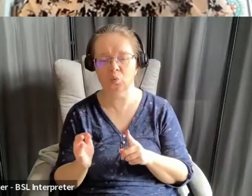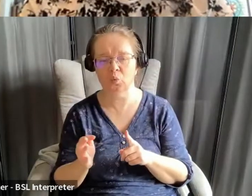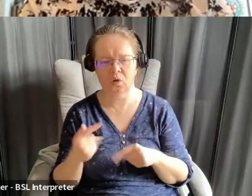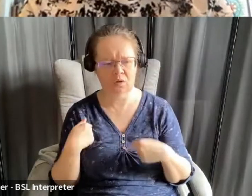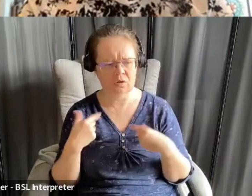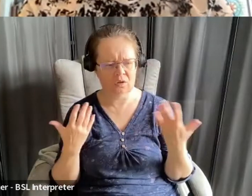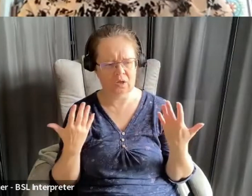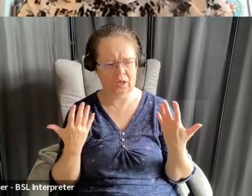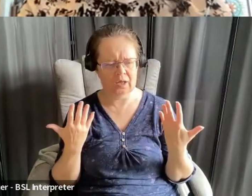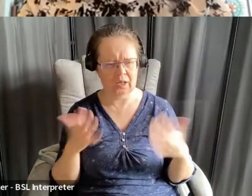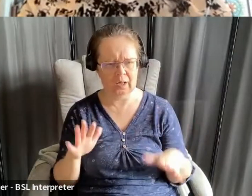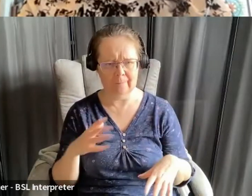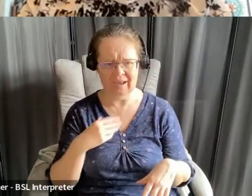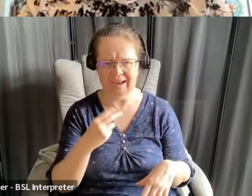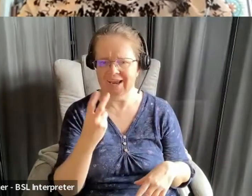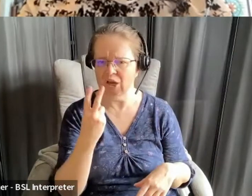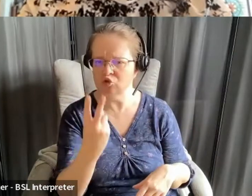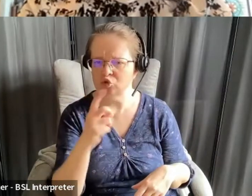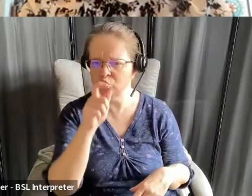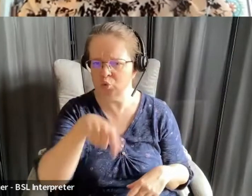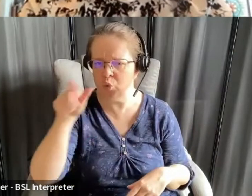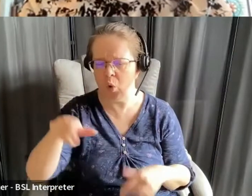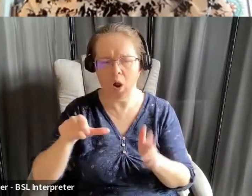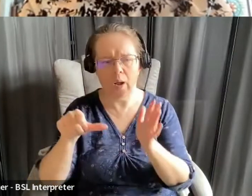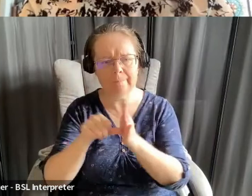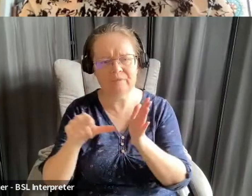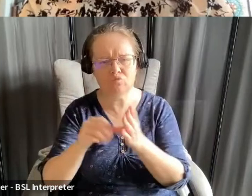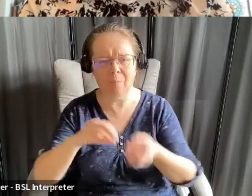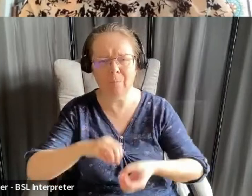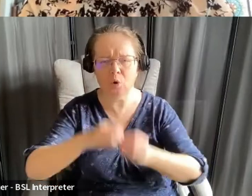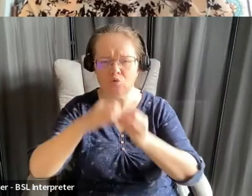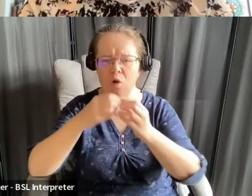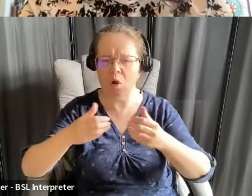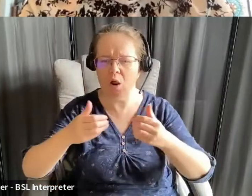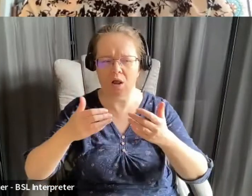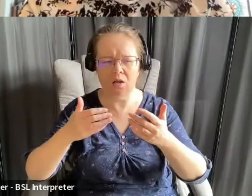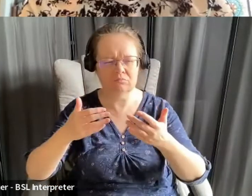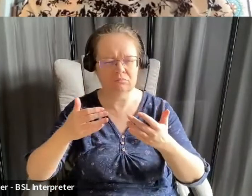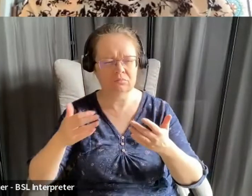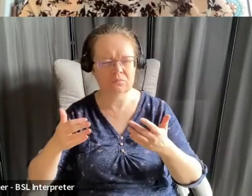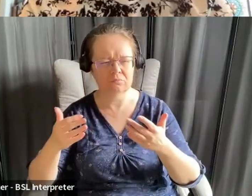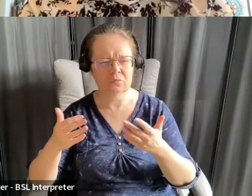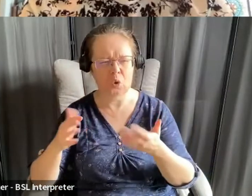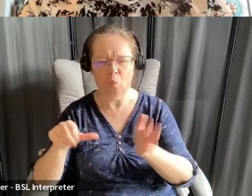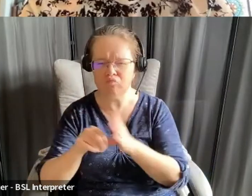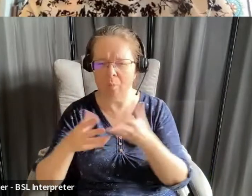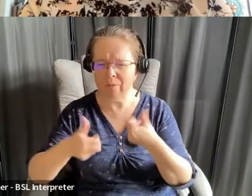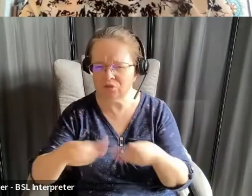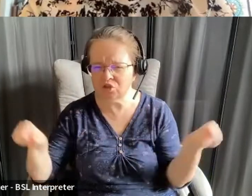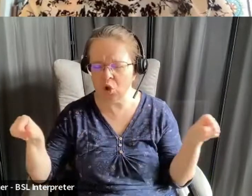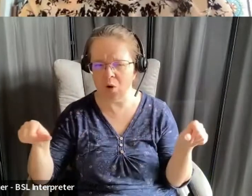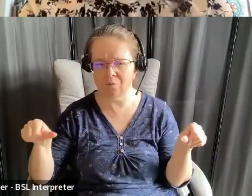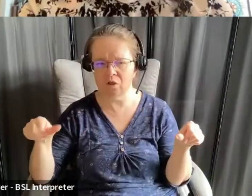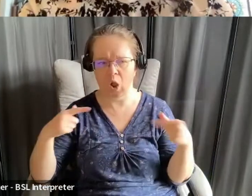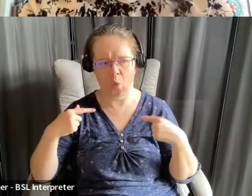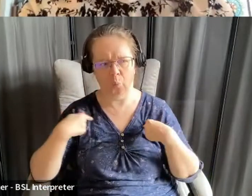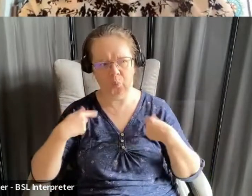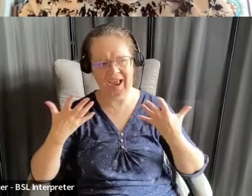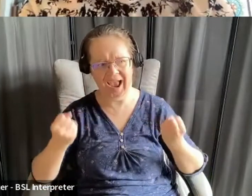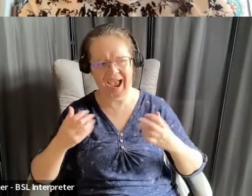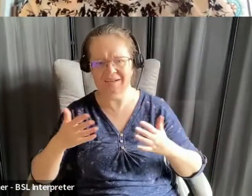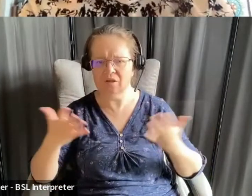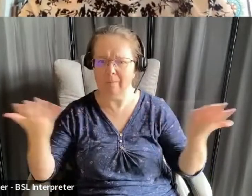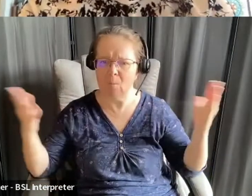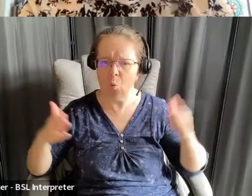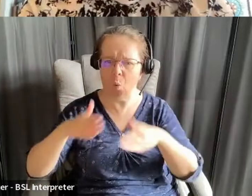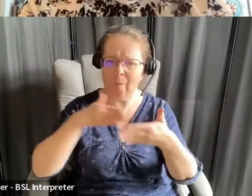had to be much more creative. We're problem solvers. We've had more barriers to overcome, more mountains to climb. But you want to make